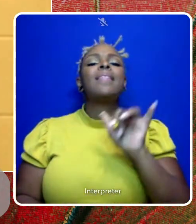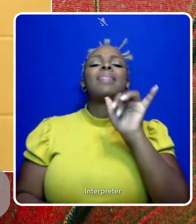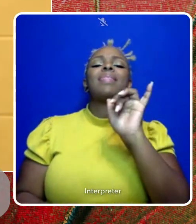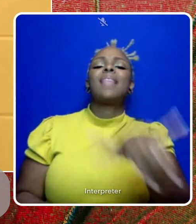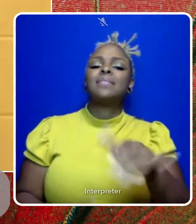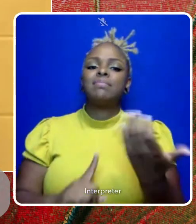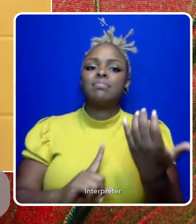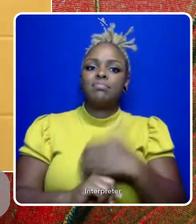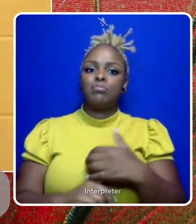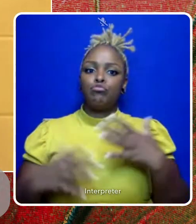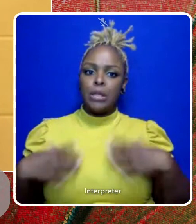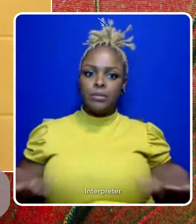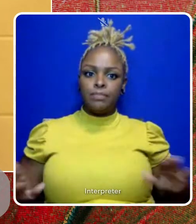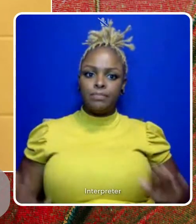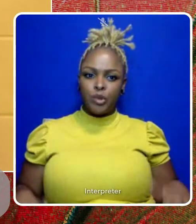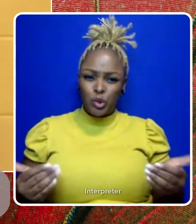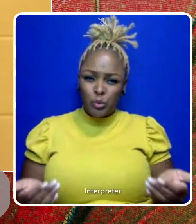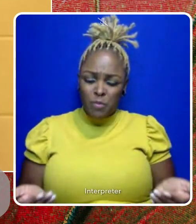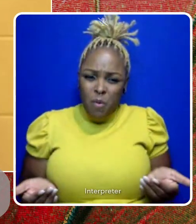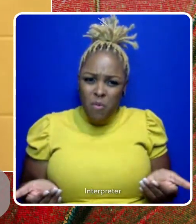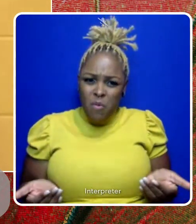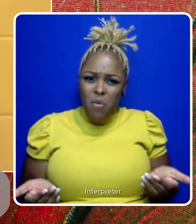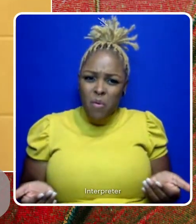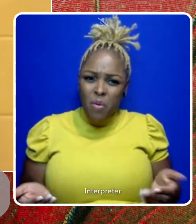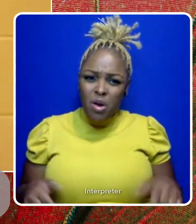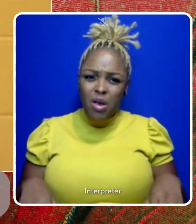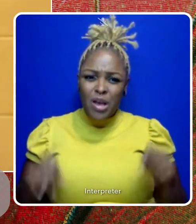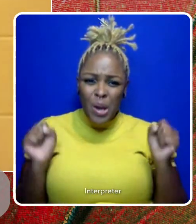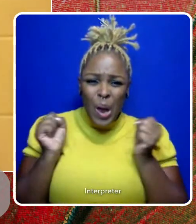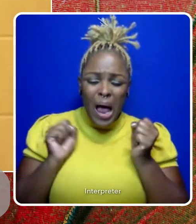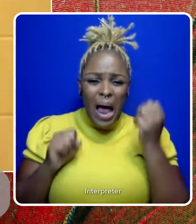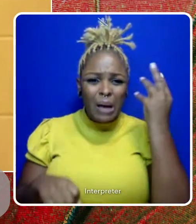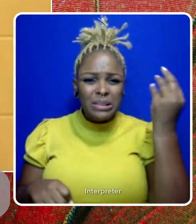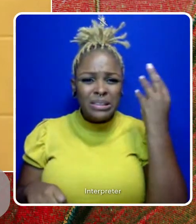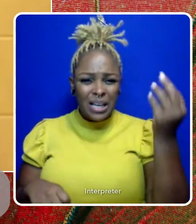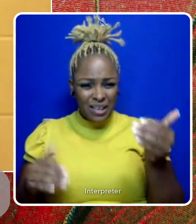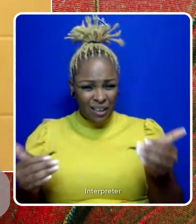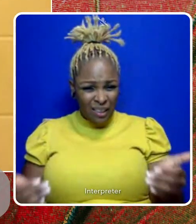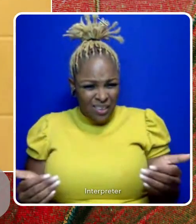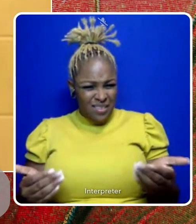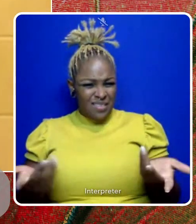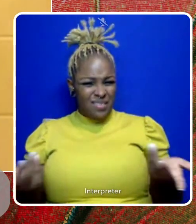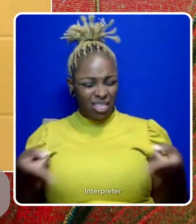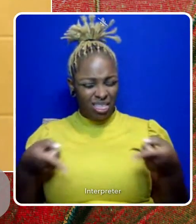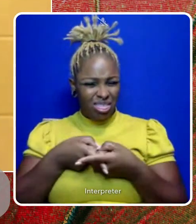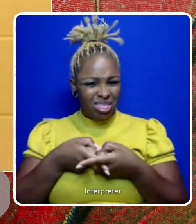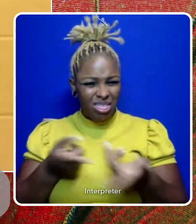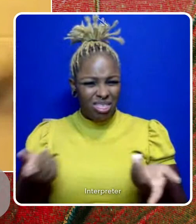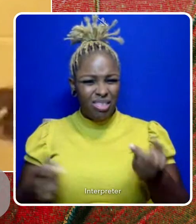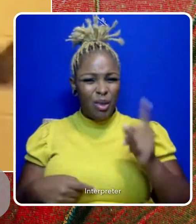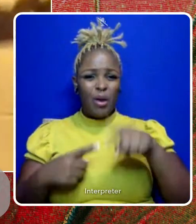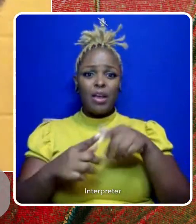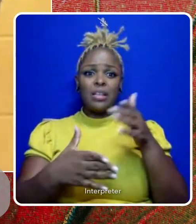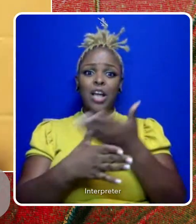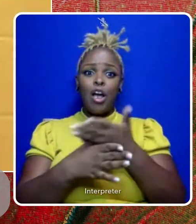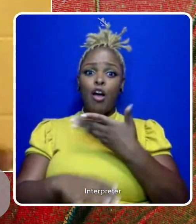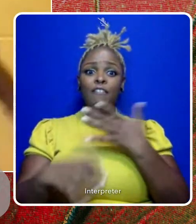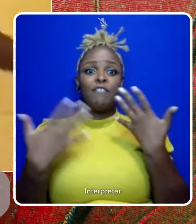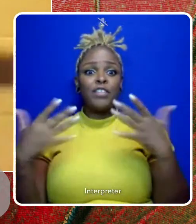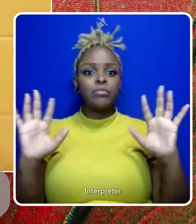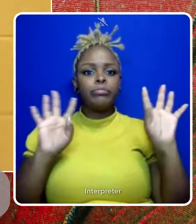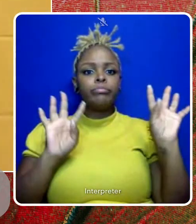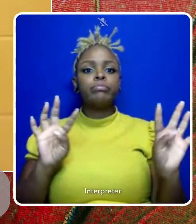something so short? So when the song ended, she turned to me, moved her lightened hand and pulled the